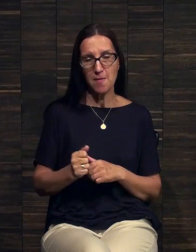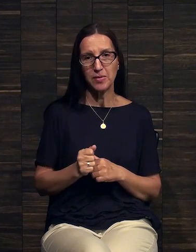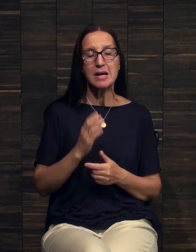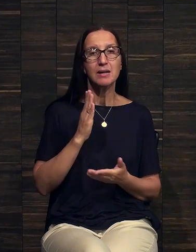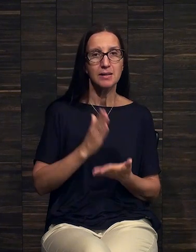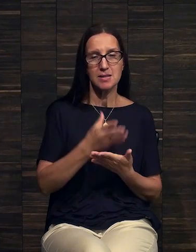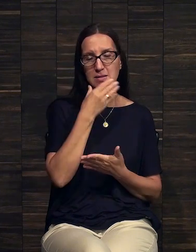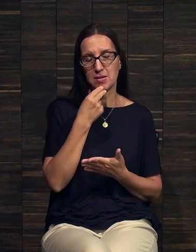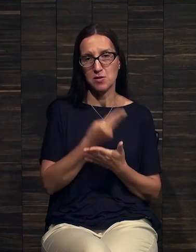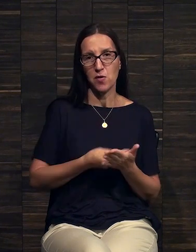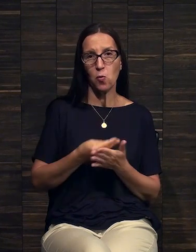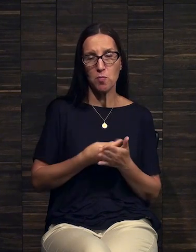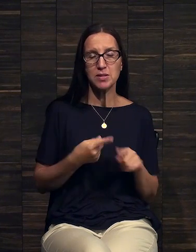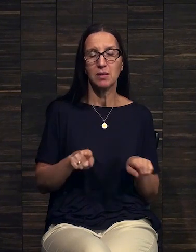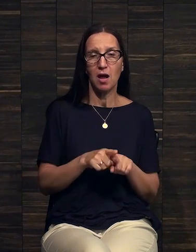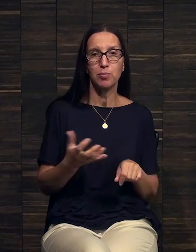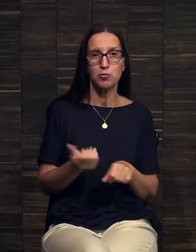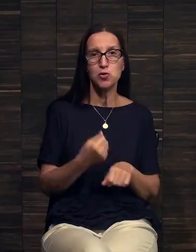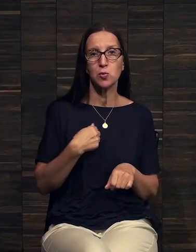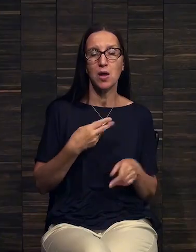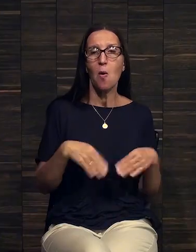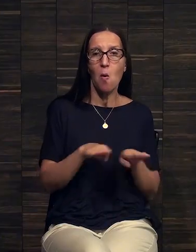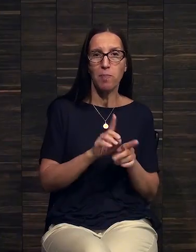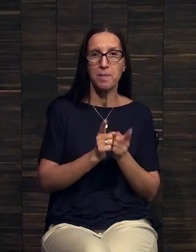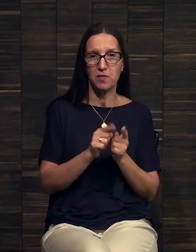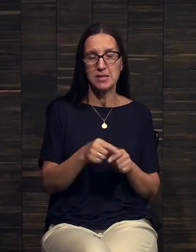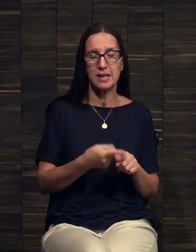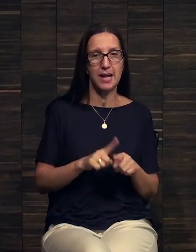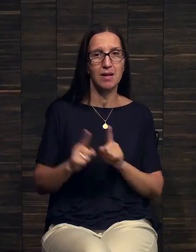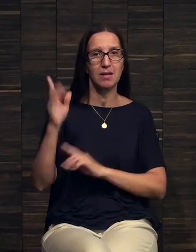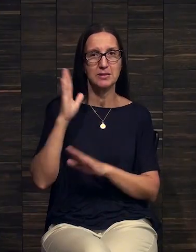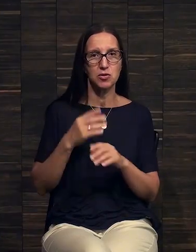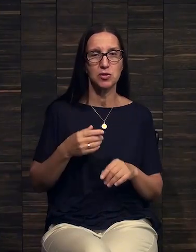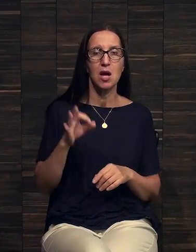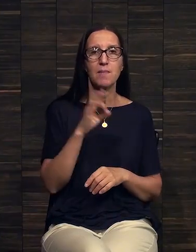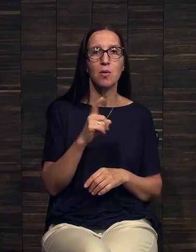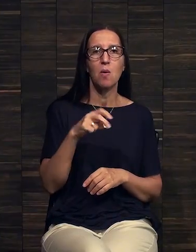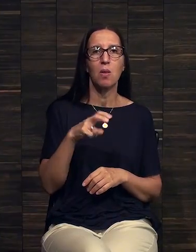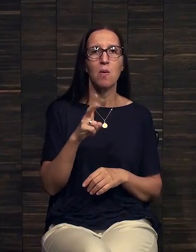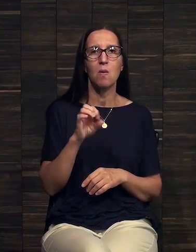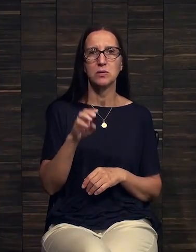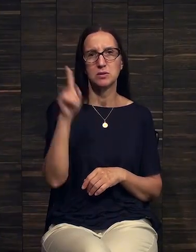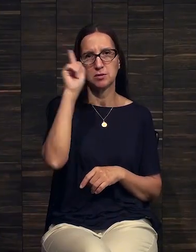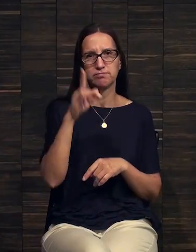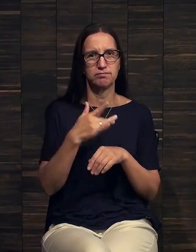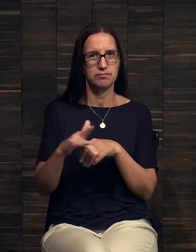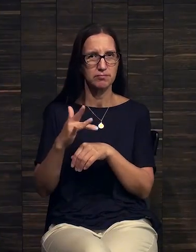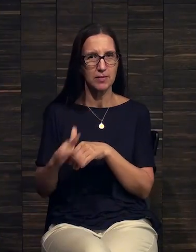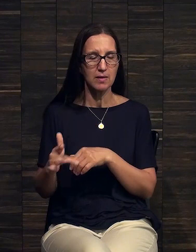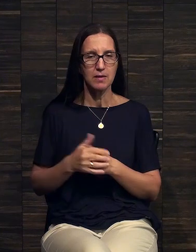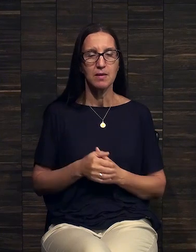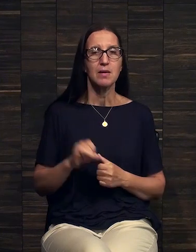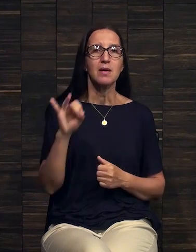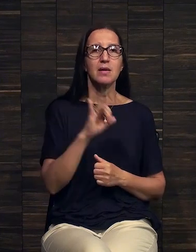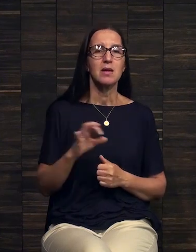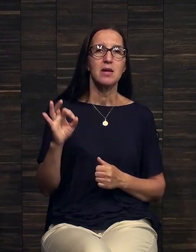on the bright note. There is an interesting comic. This is Holocaust classical